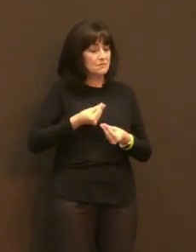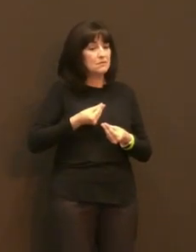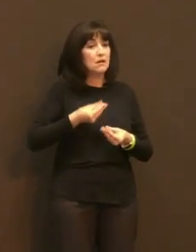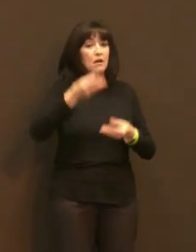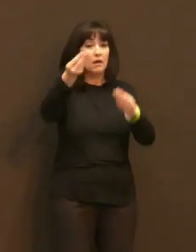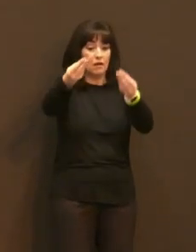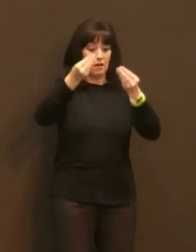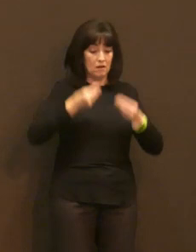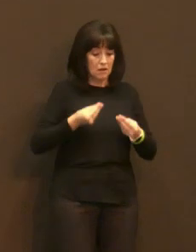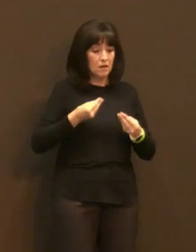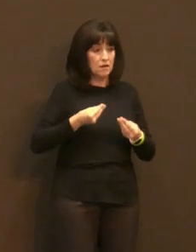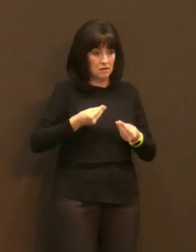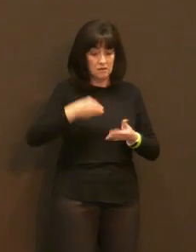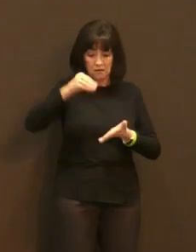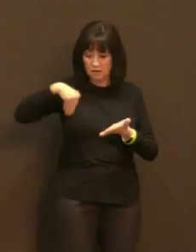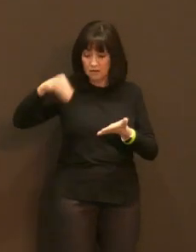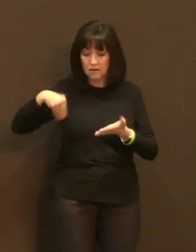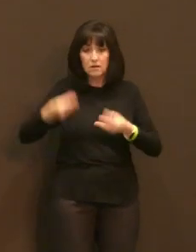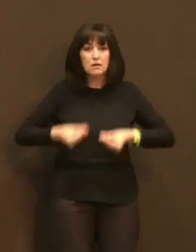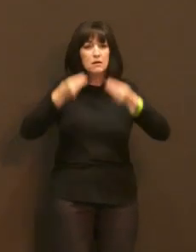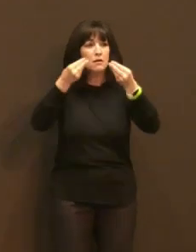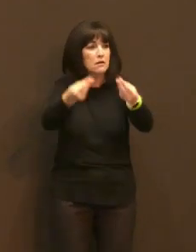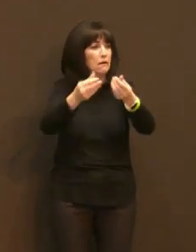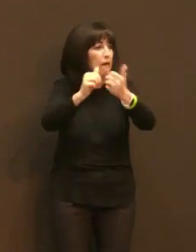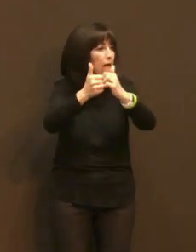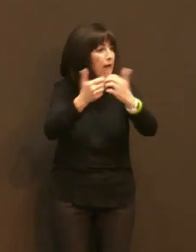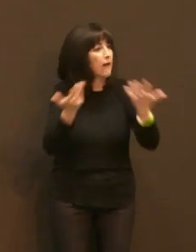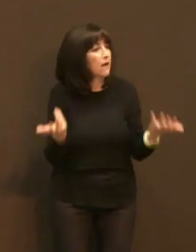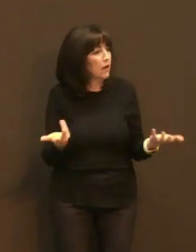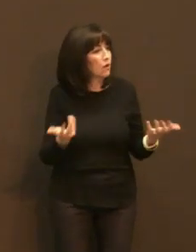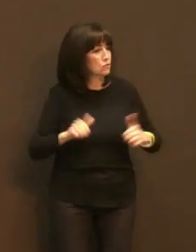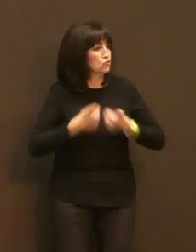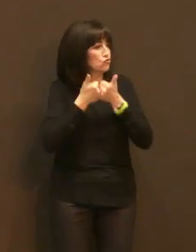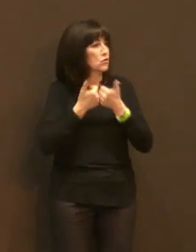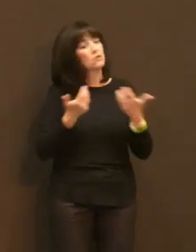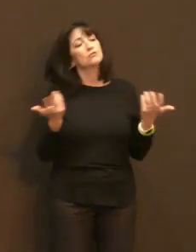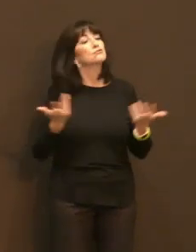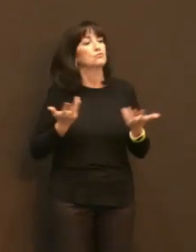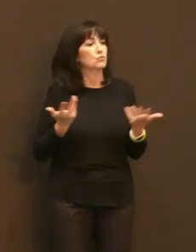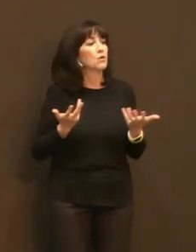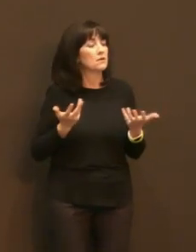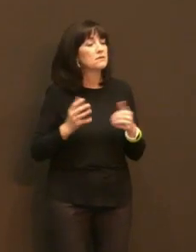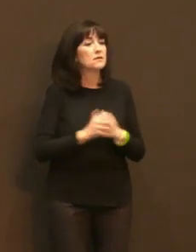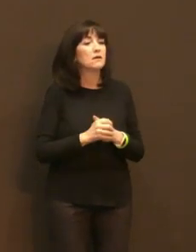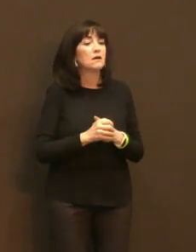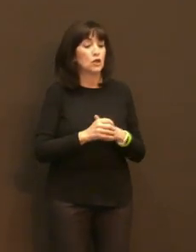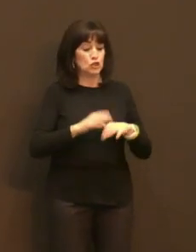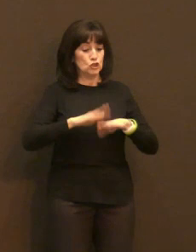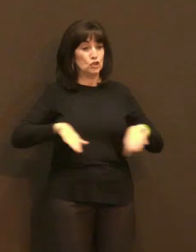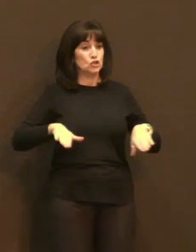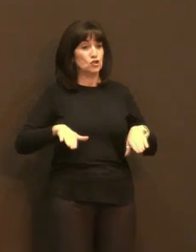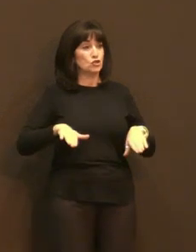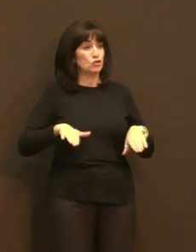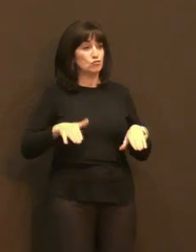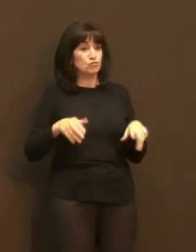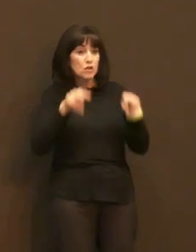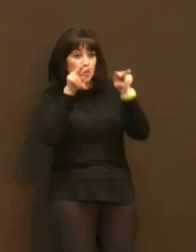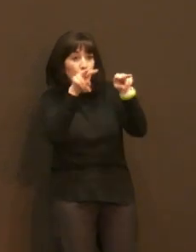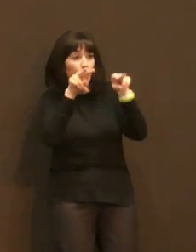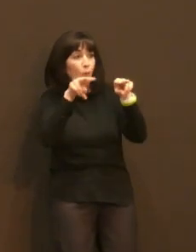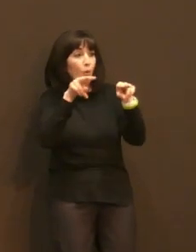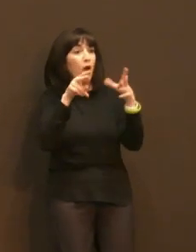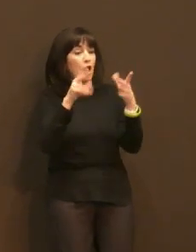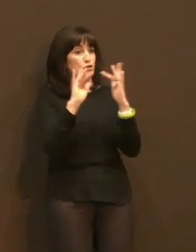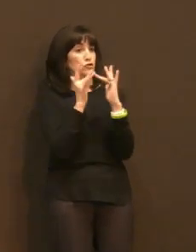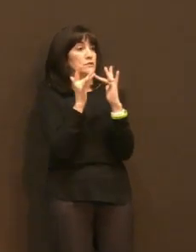I think I hear challenges anecdotally about kind of attention spans and whether students